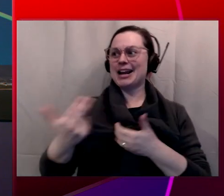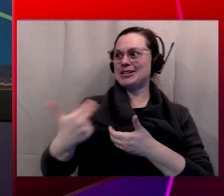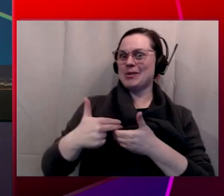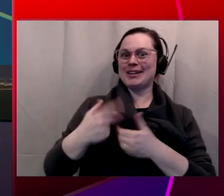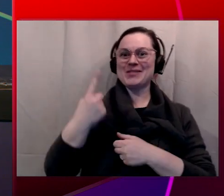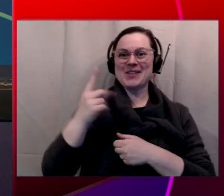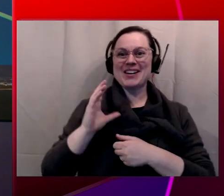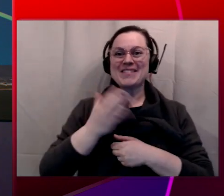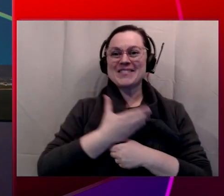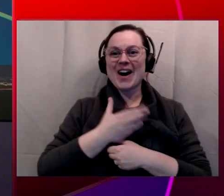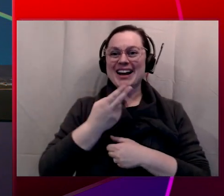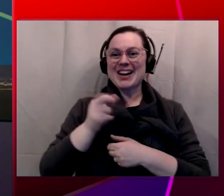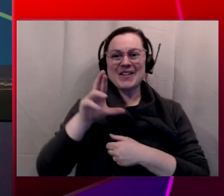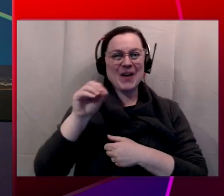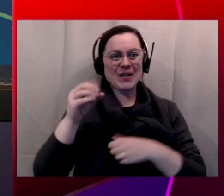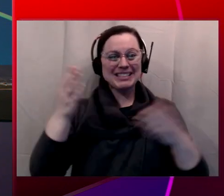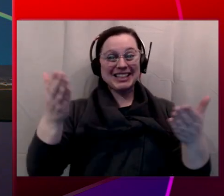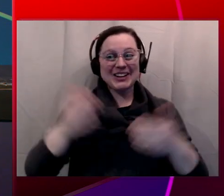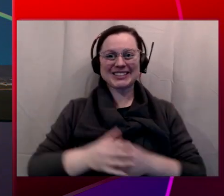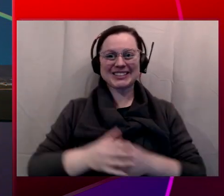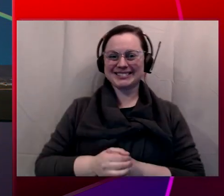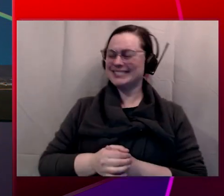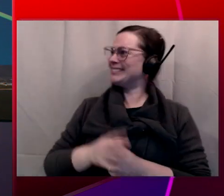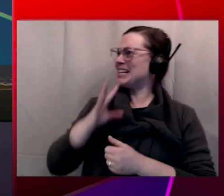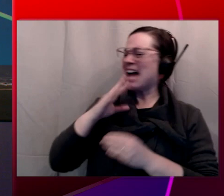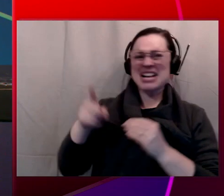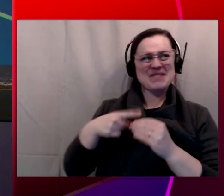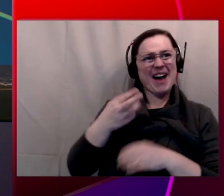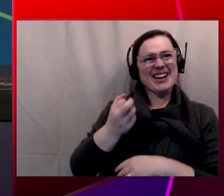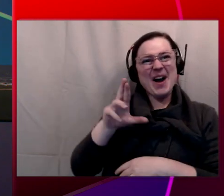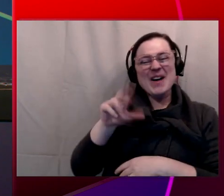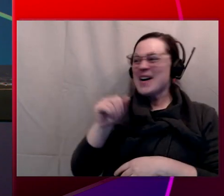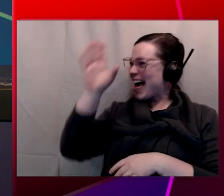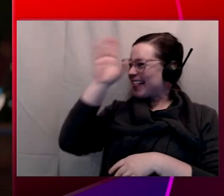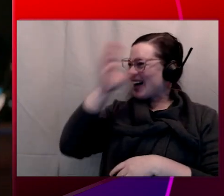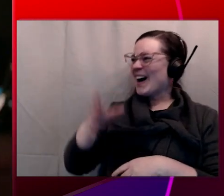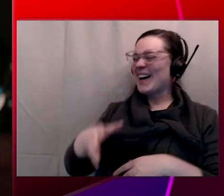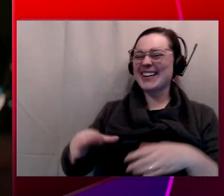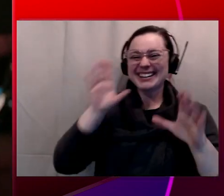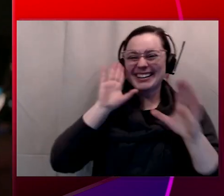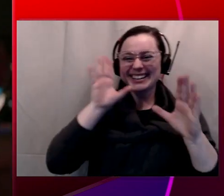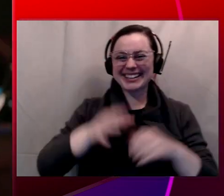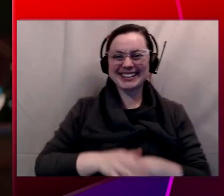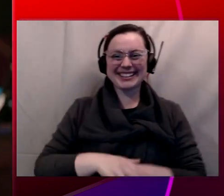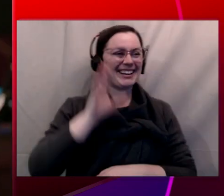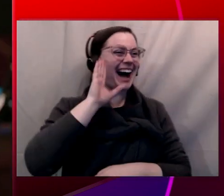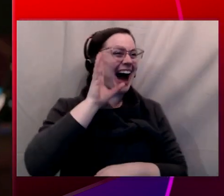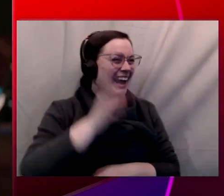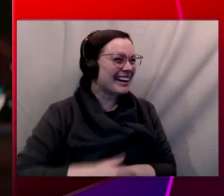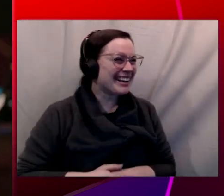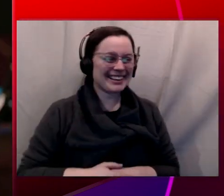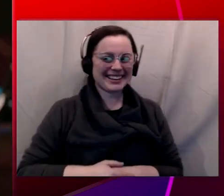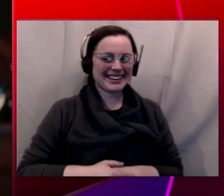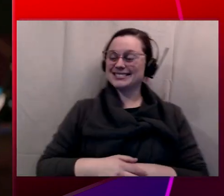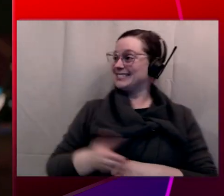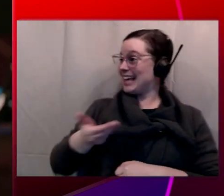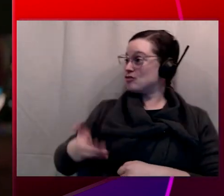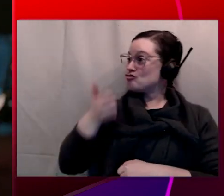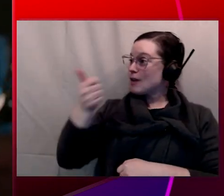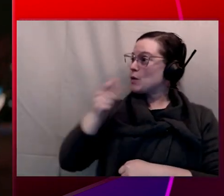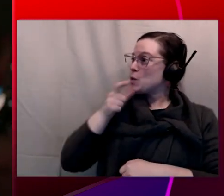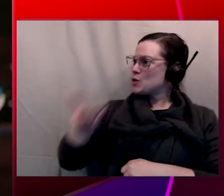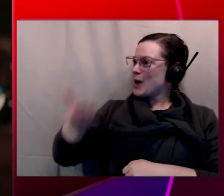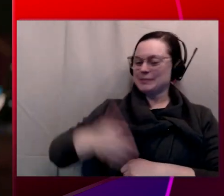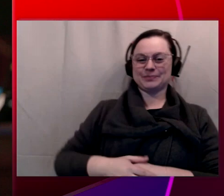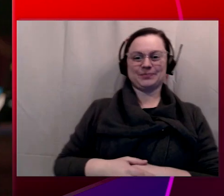our heroes. Speaking of heroes, I know. Hey, hello. You want to introduce yourself? Tell everybody who you